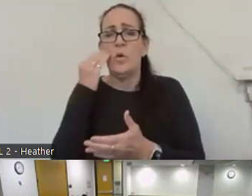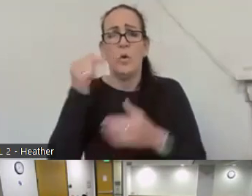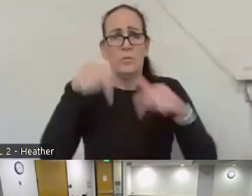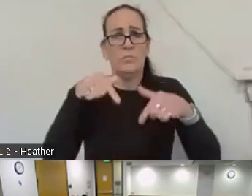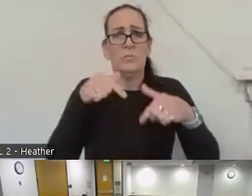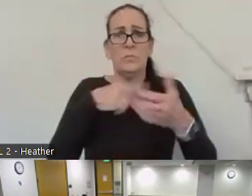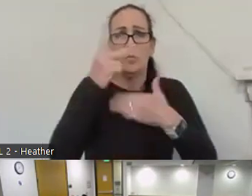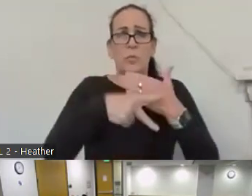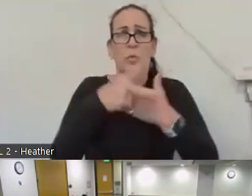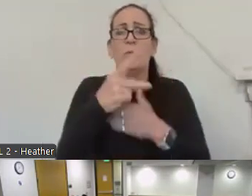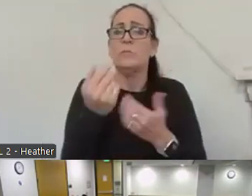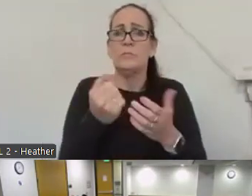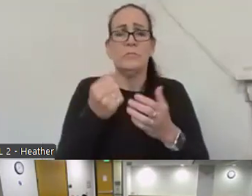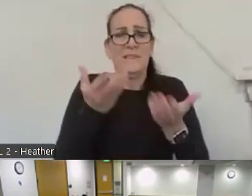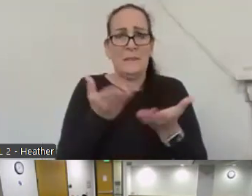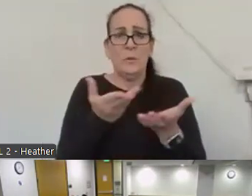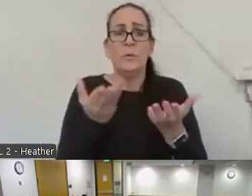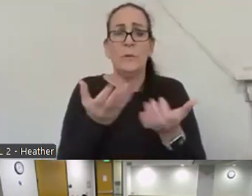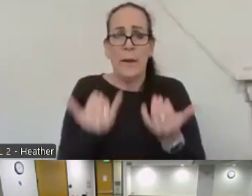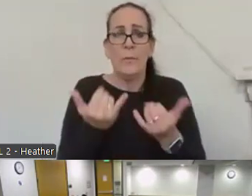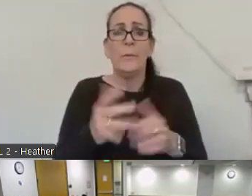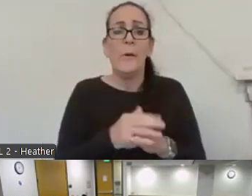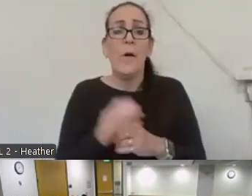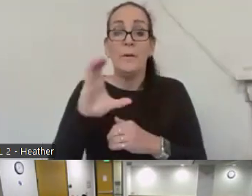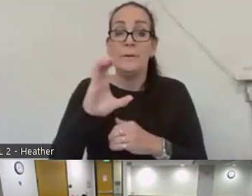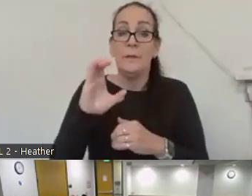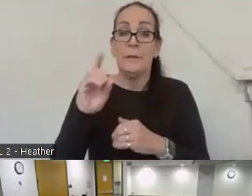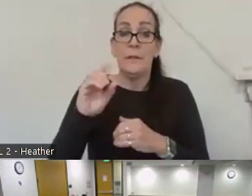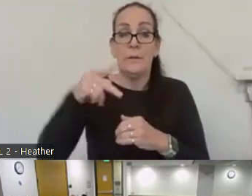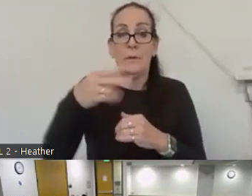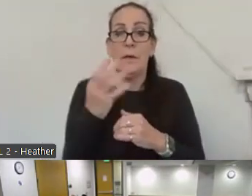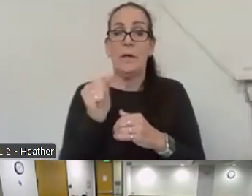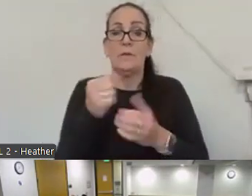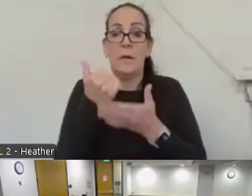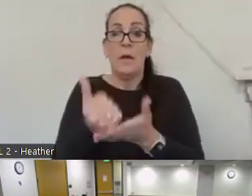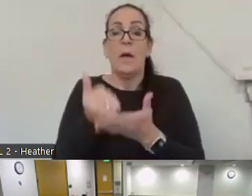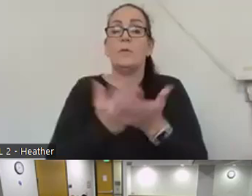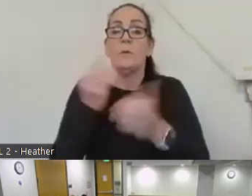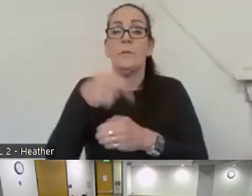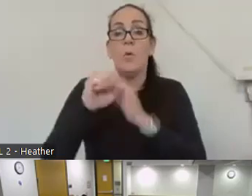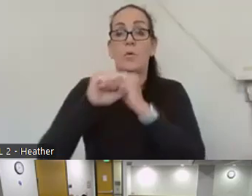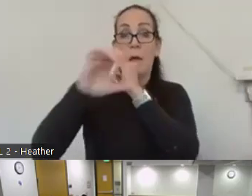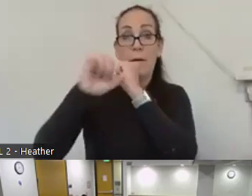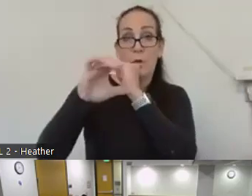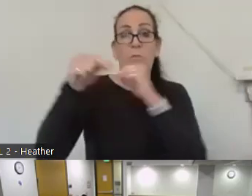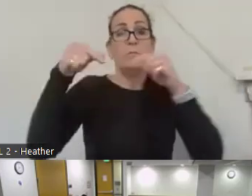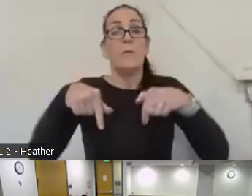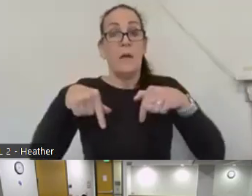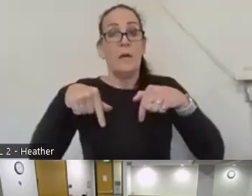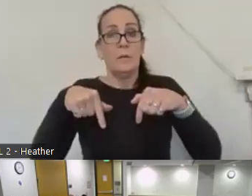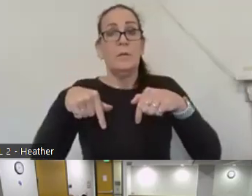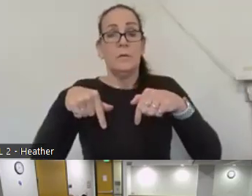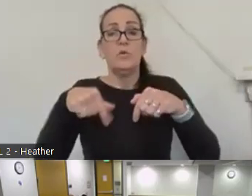some advertising itself. Our caregiver agency here in Fresno advertises this directly to